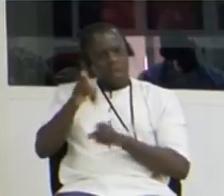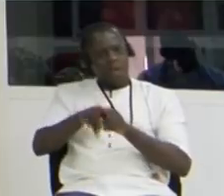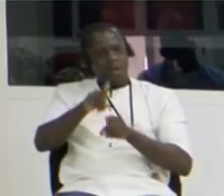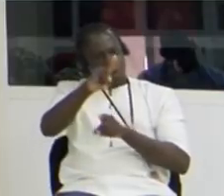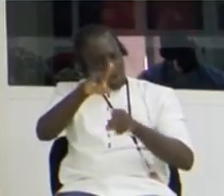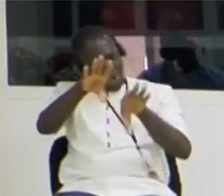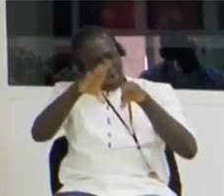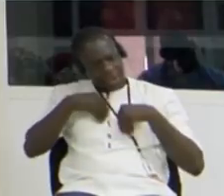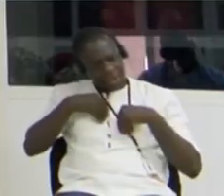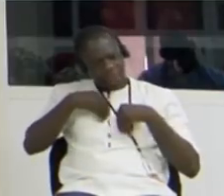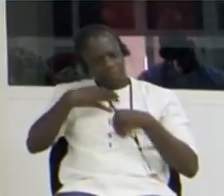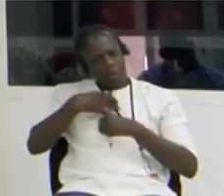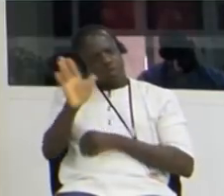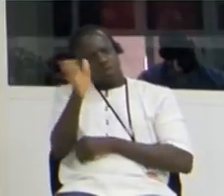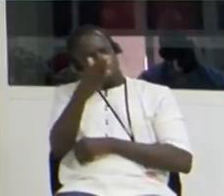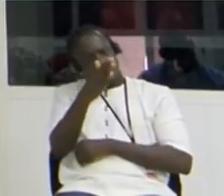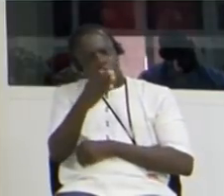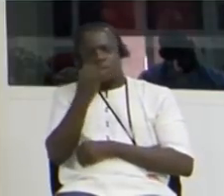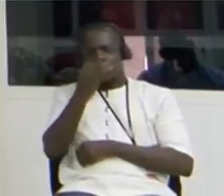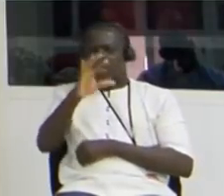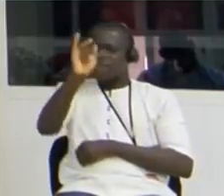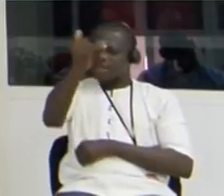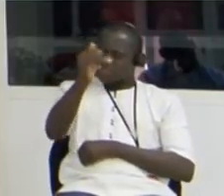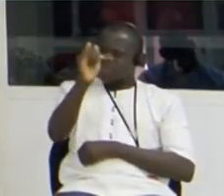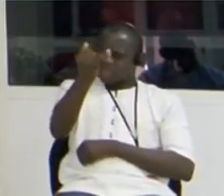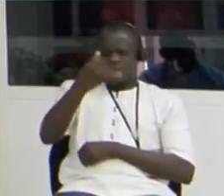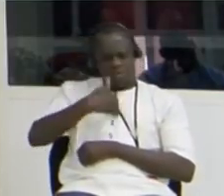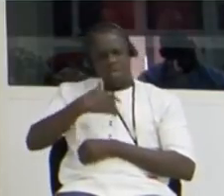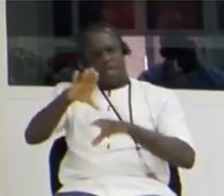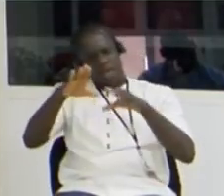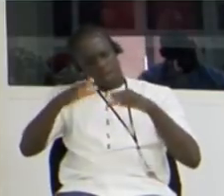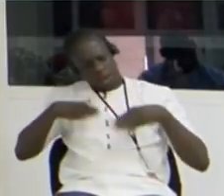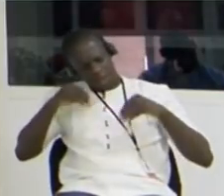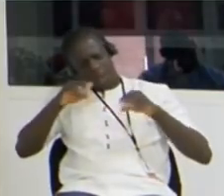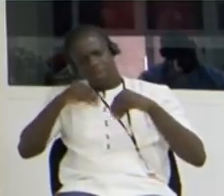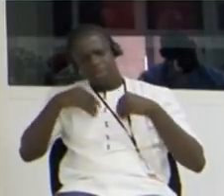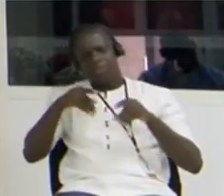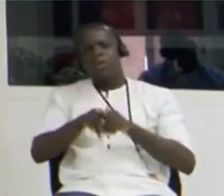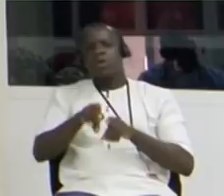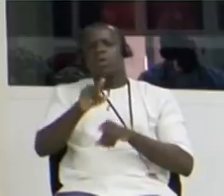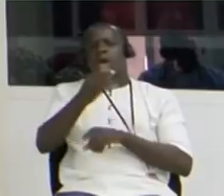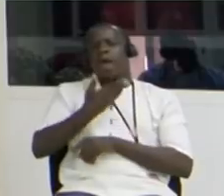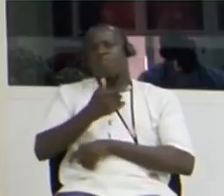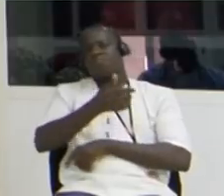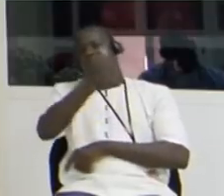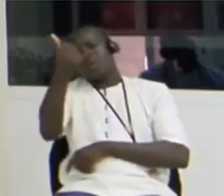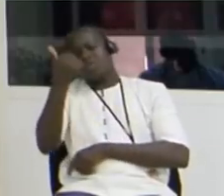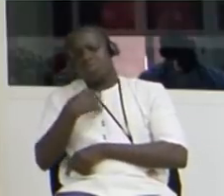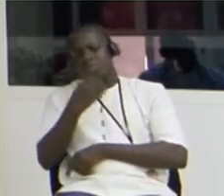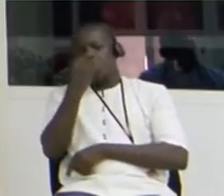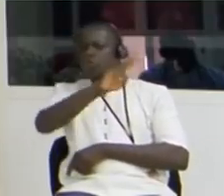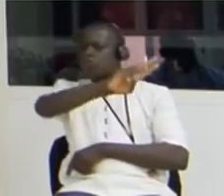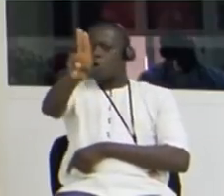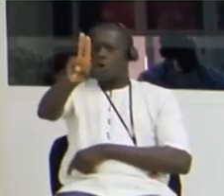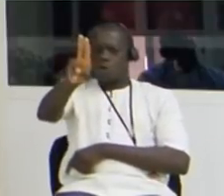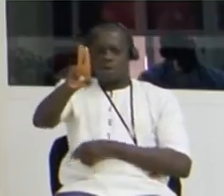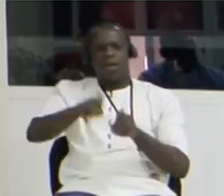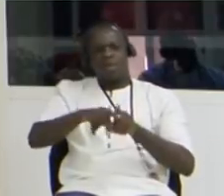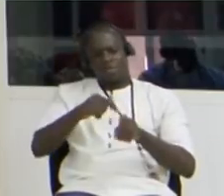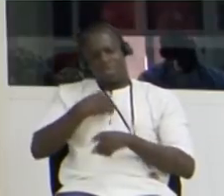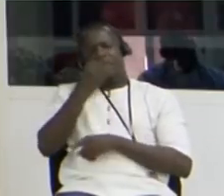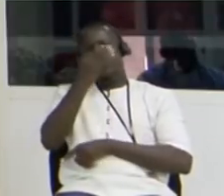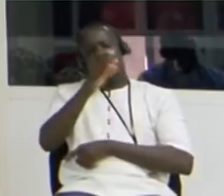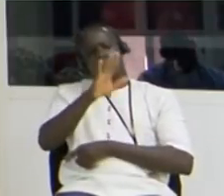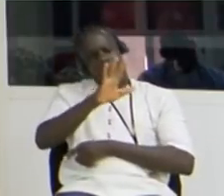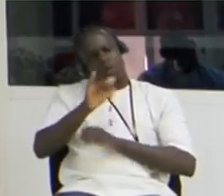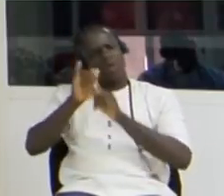comfortable? And they will say, yes, I'm comfortable. You have few who will say no, then I say, then don't go. But those that are